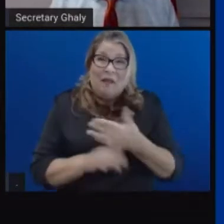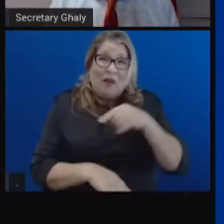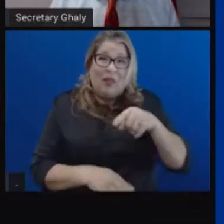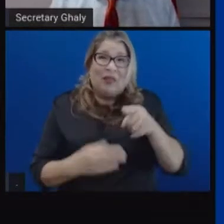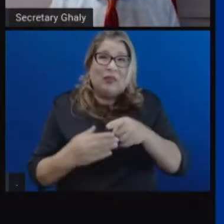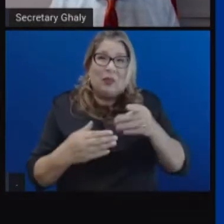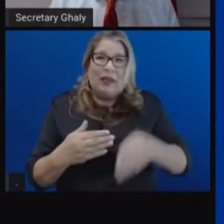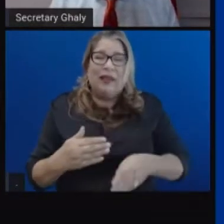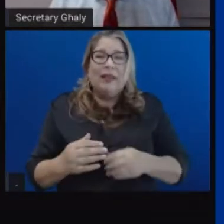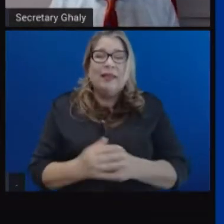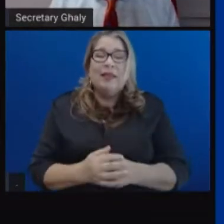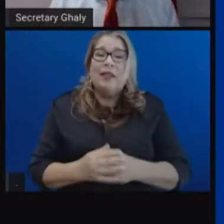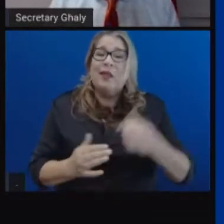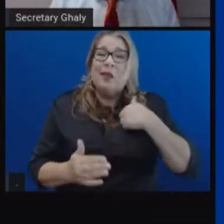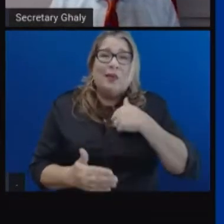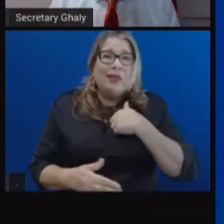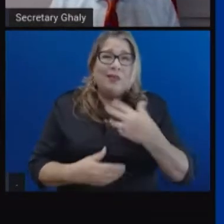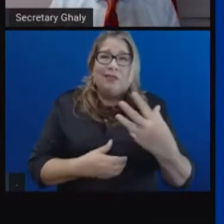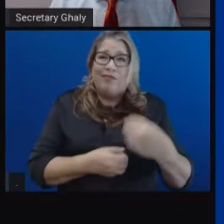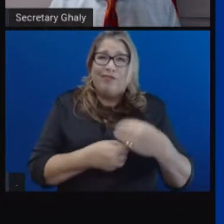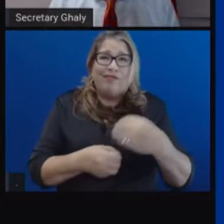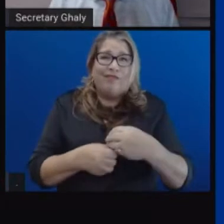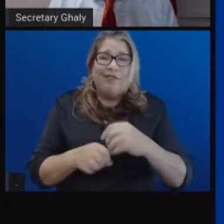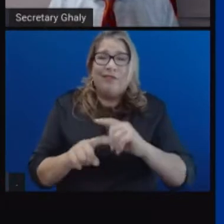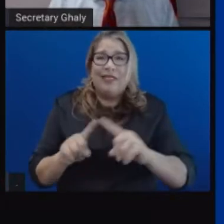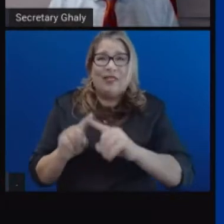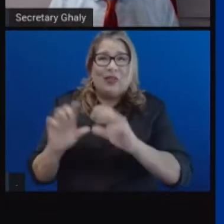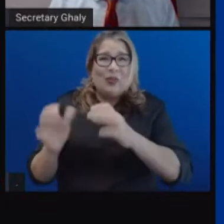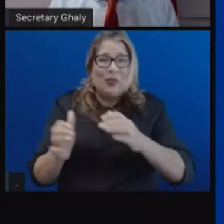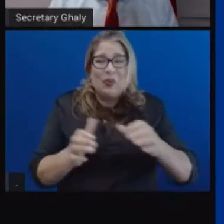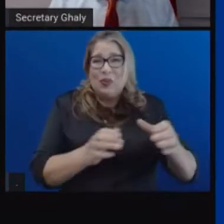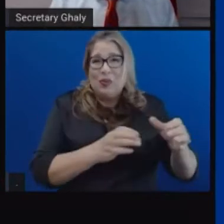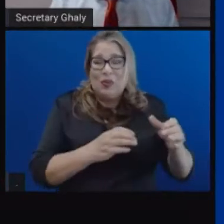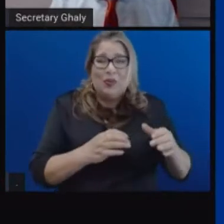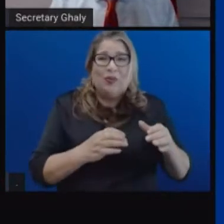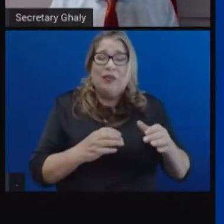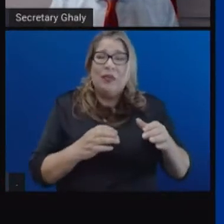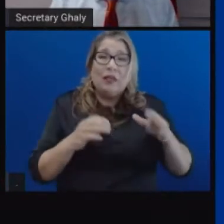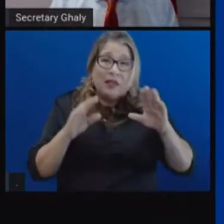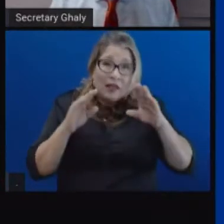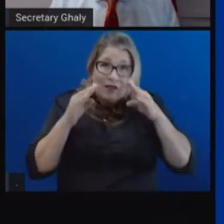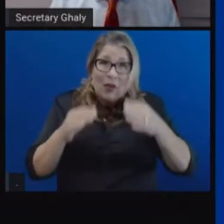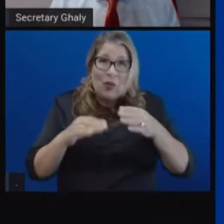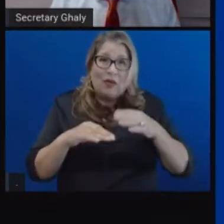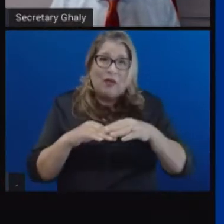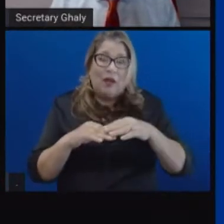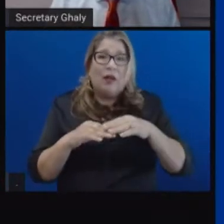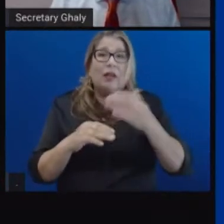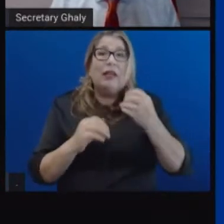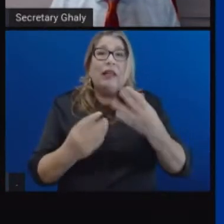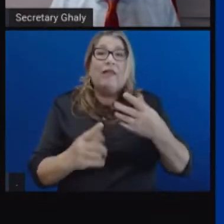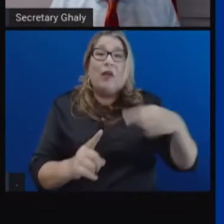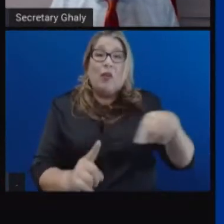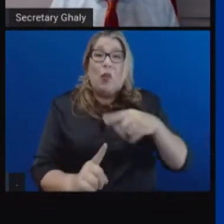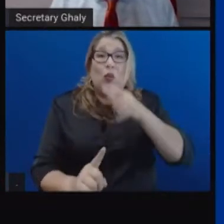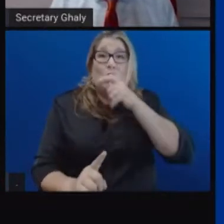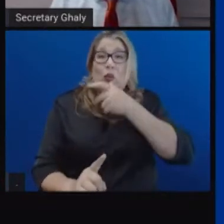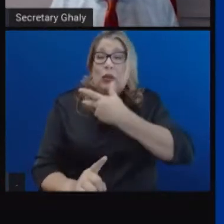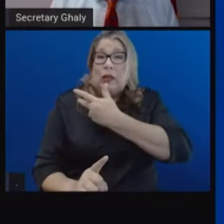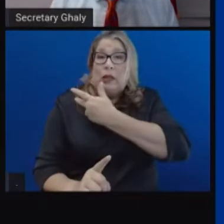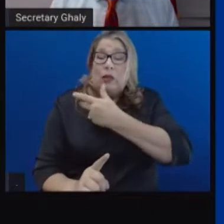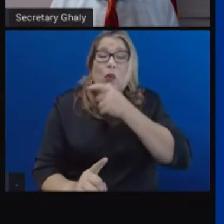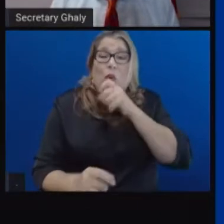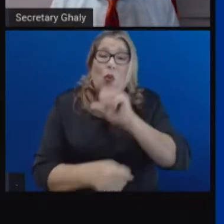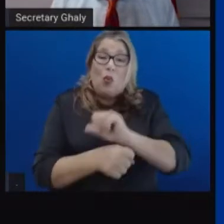health leaders, but all those that I just mentioned, a focus particularly on healthcare workers and those in long-term care